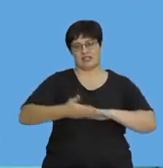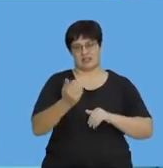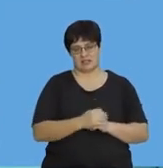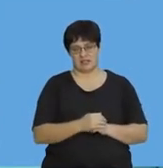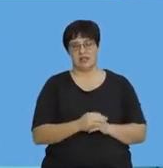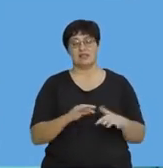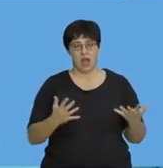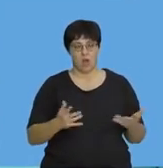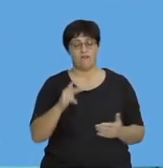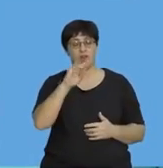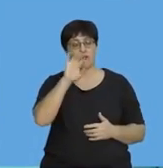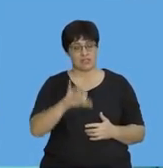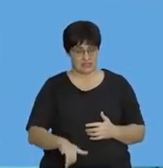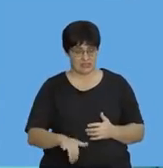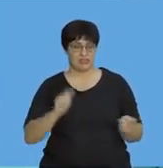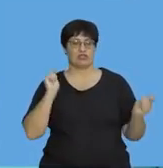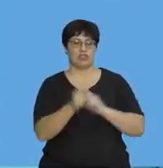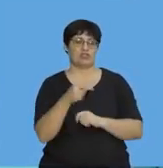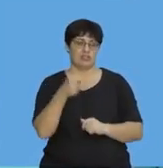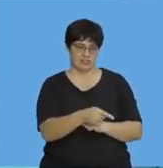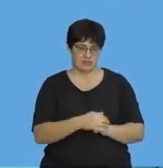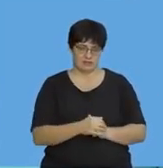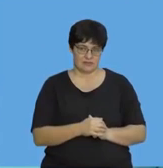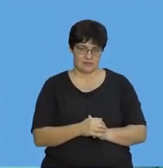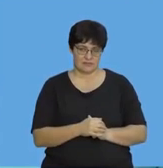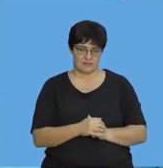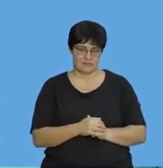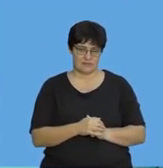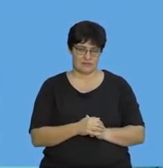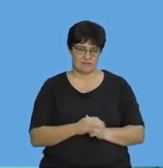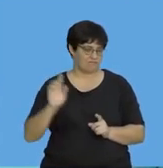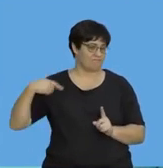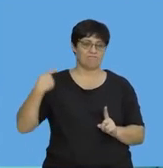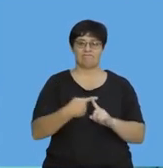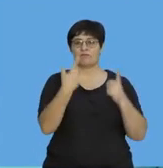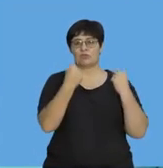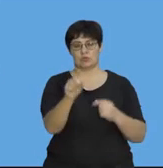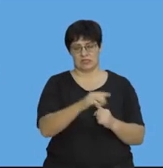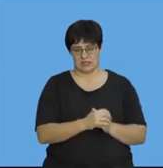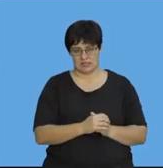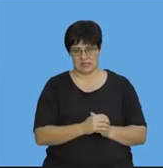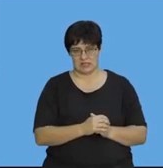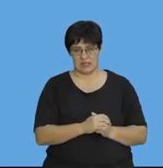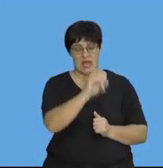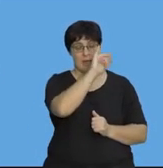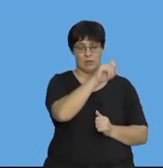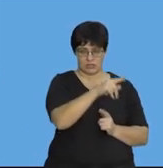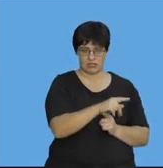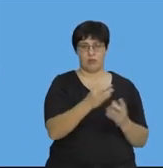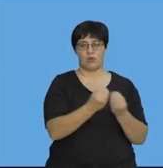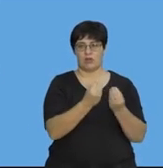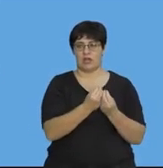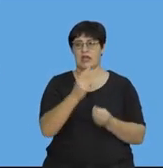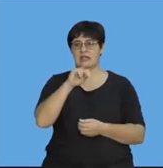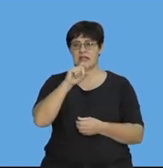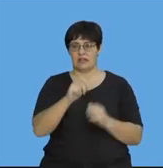the change in acceleration. It's all about how much their velocity changes. So, what have we done?